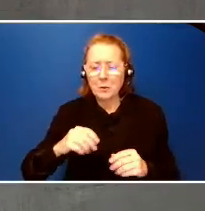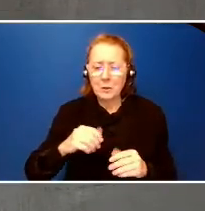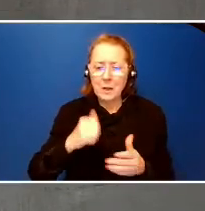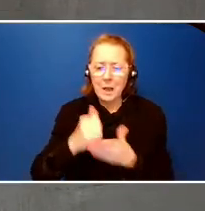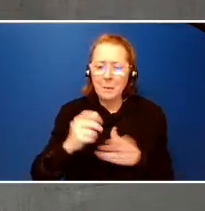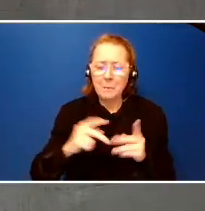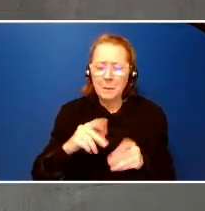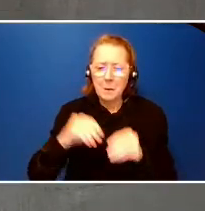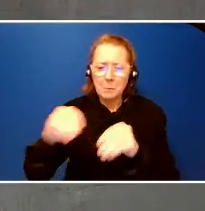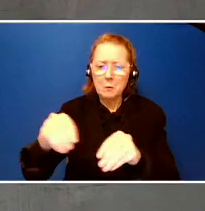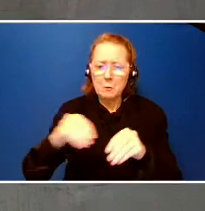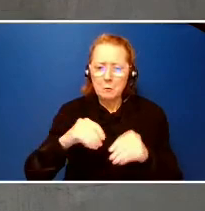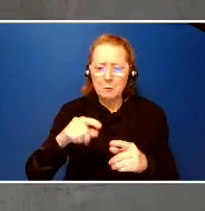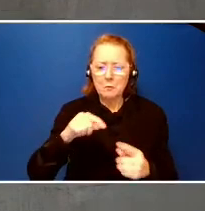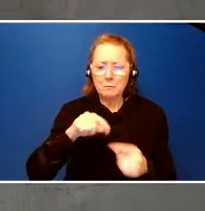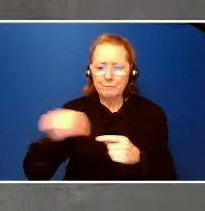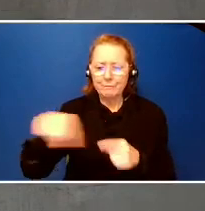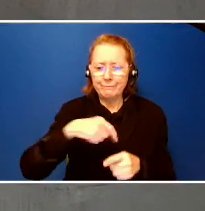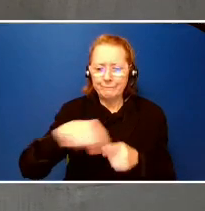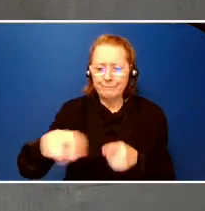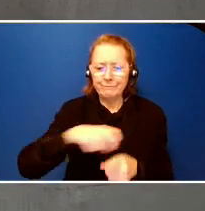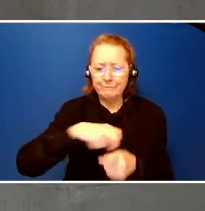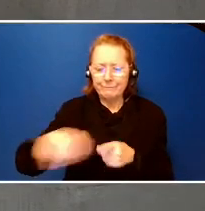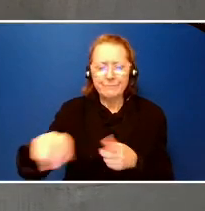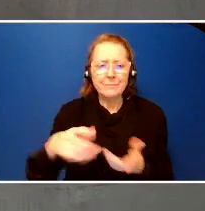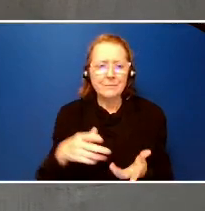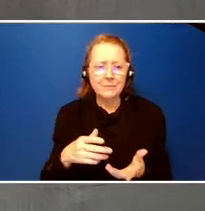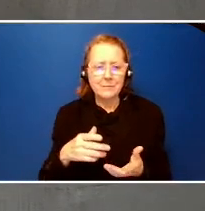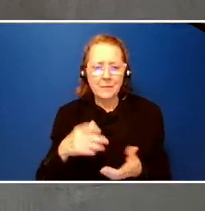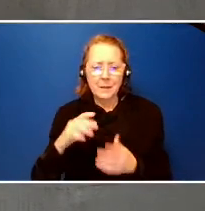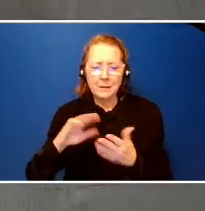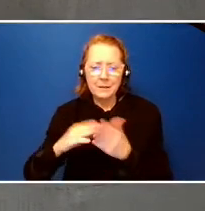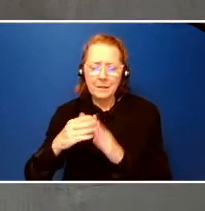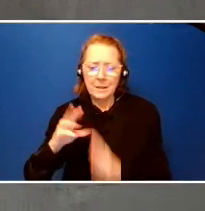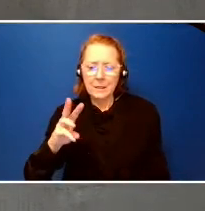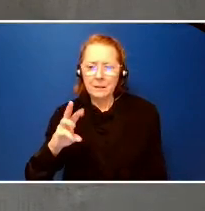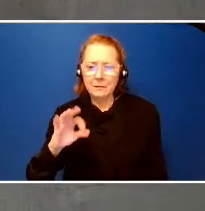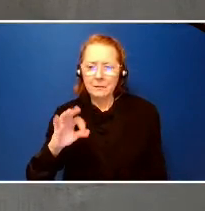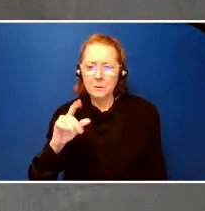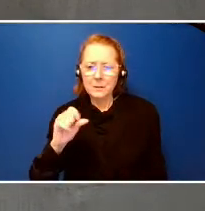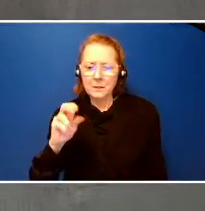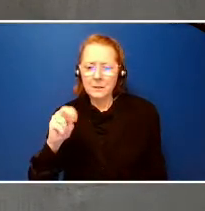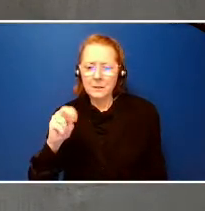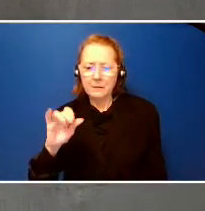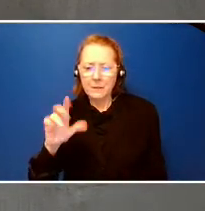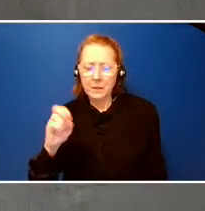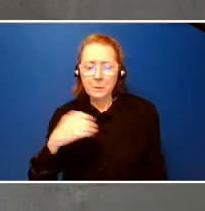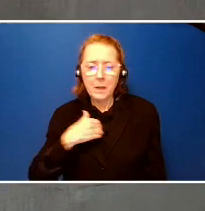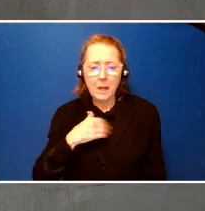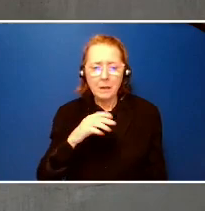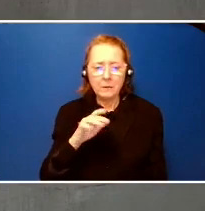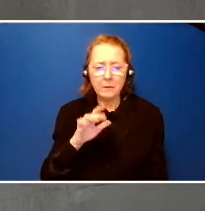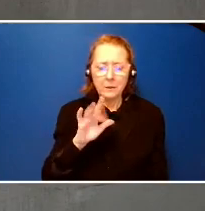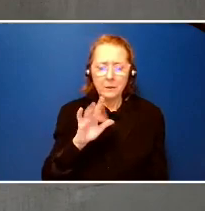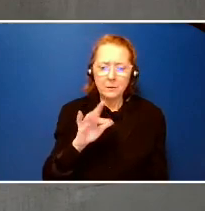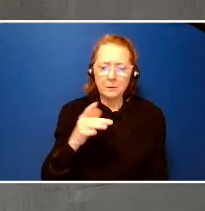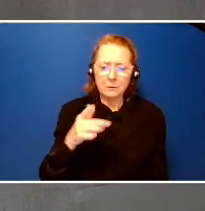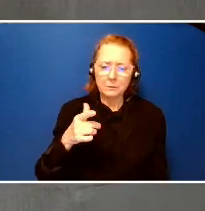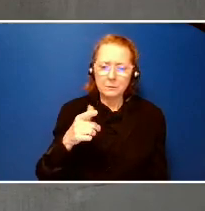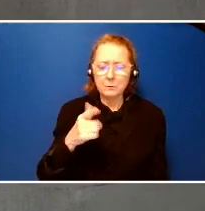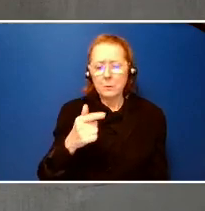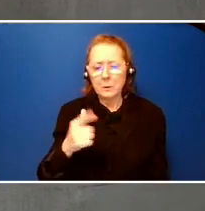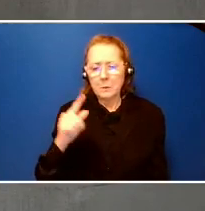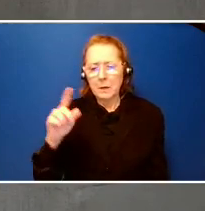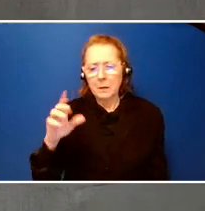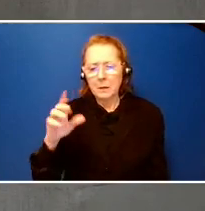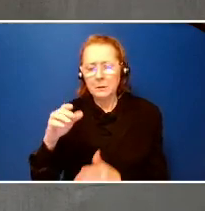our areas. For the city of Wilsonville, we have 21,000 jobs, and 5% of our workforce actually comes from Salem-Kaiser. I'm